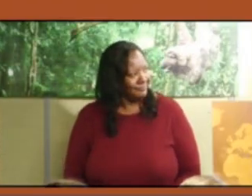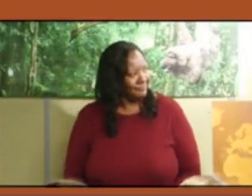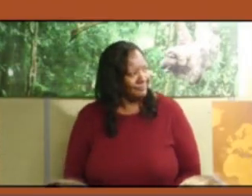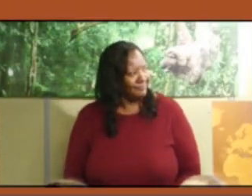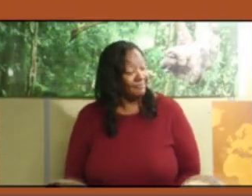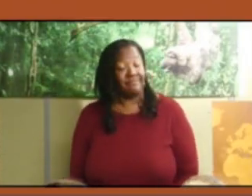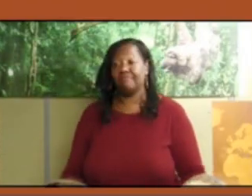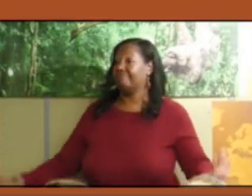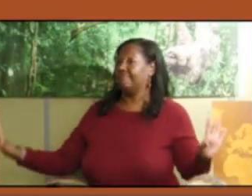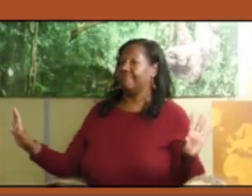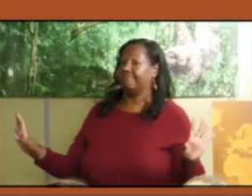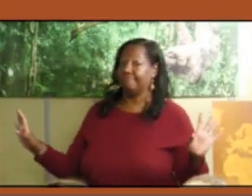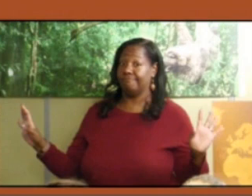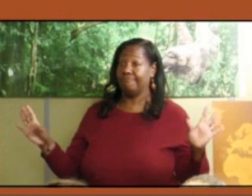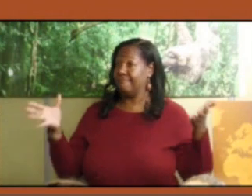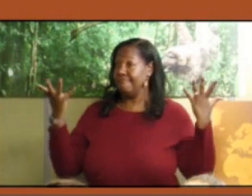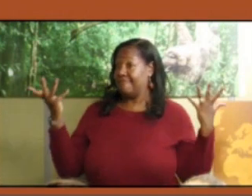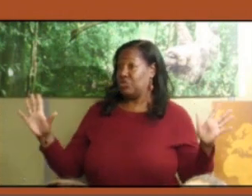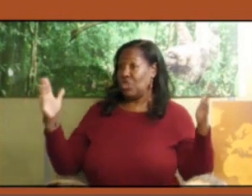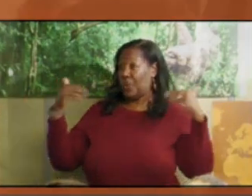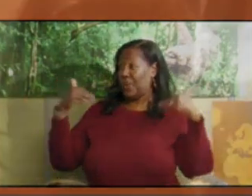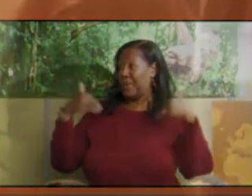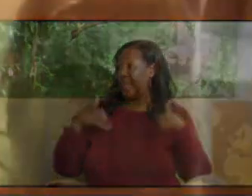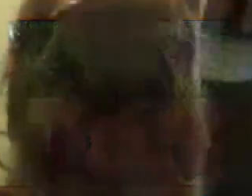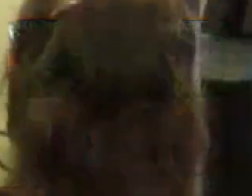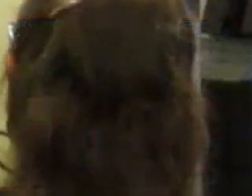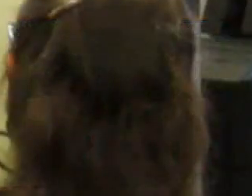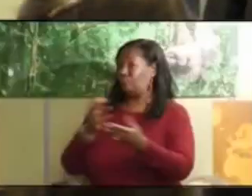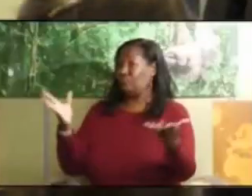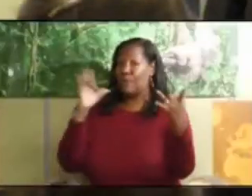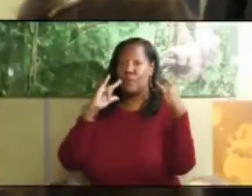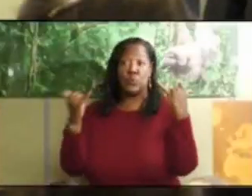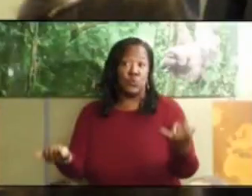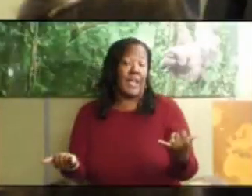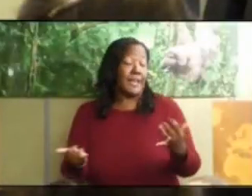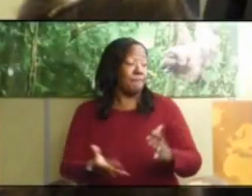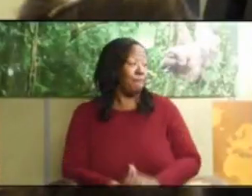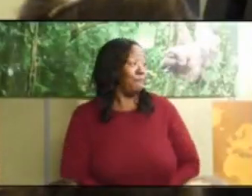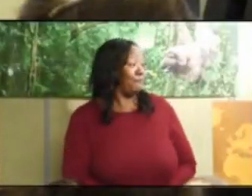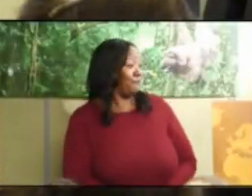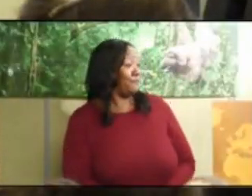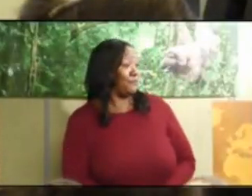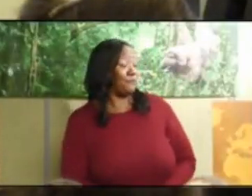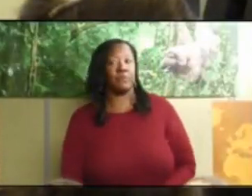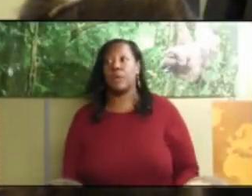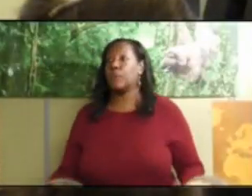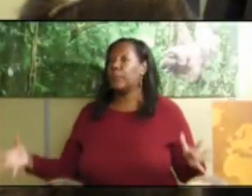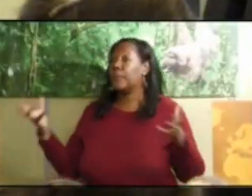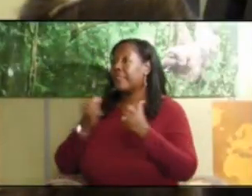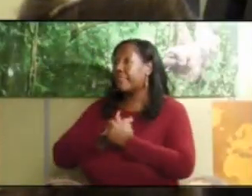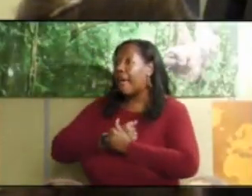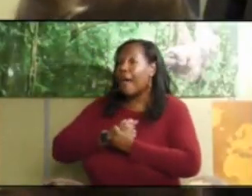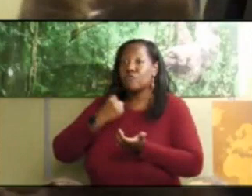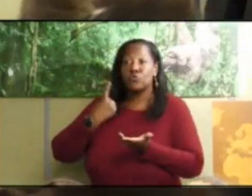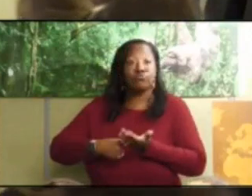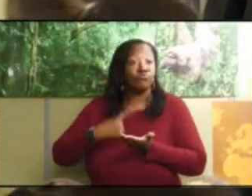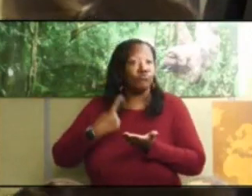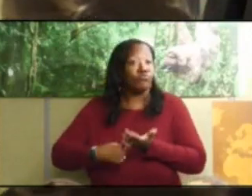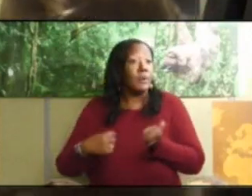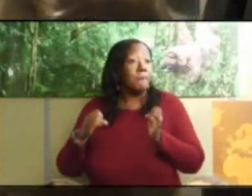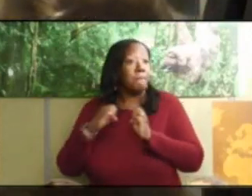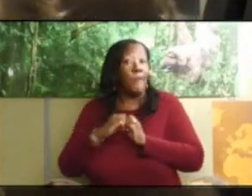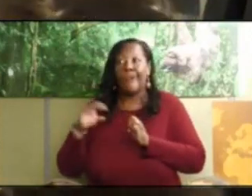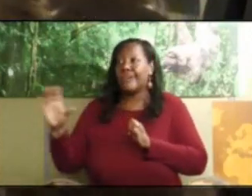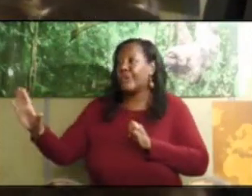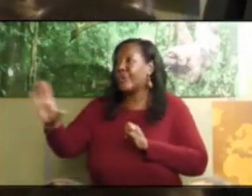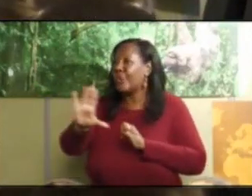So that's all we had to share for today. We'd love to talk to you later about examples from